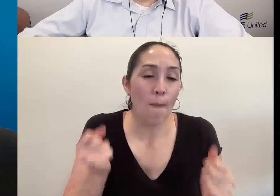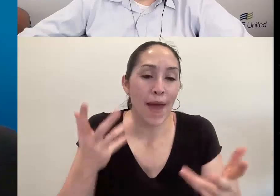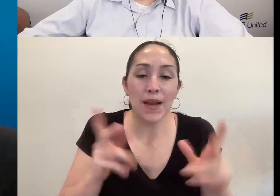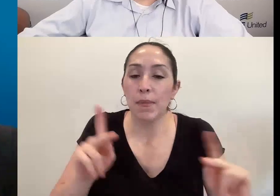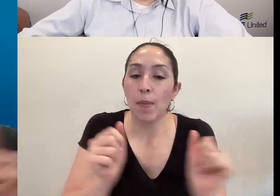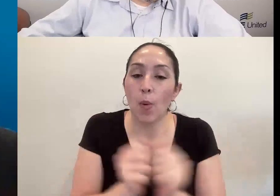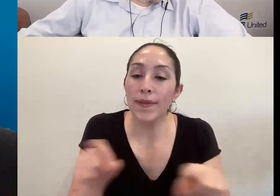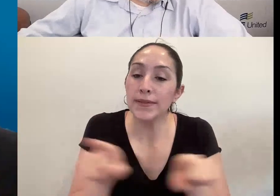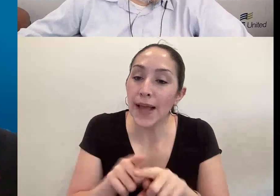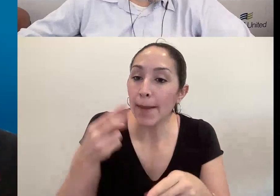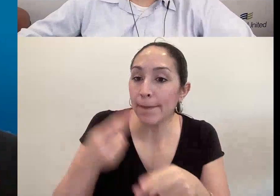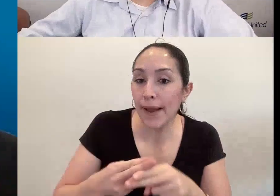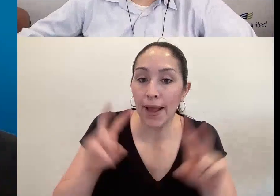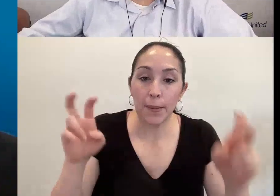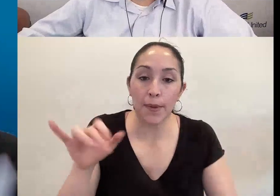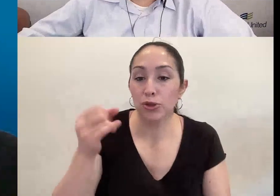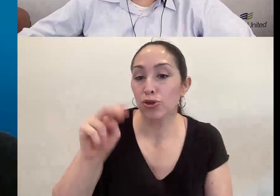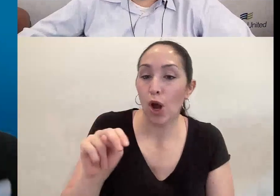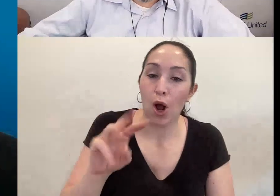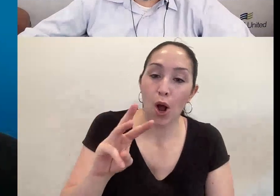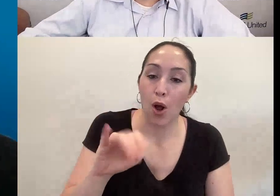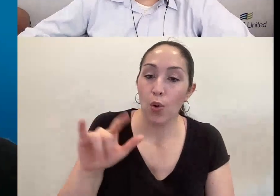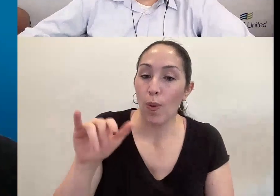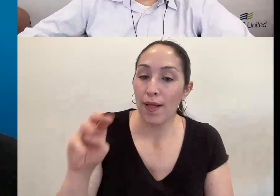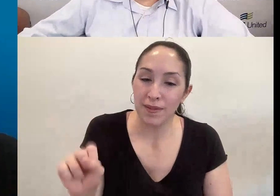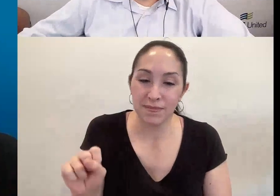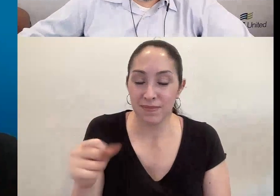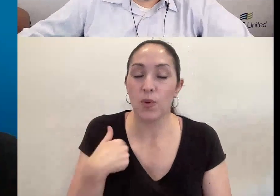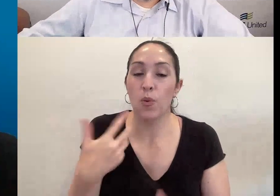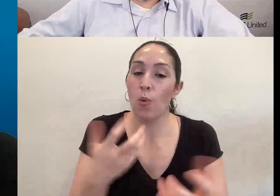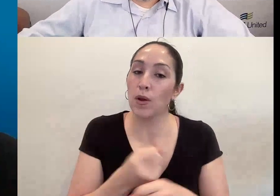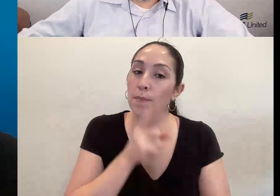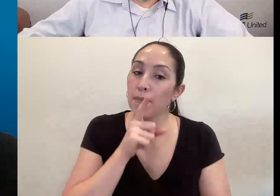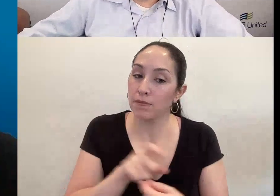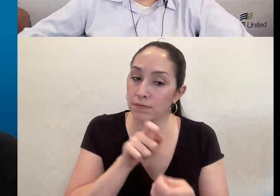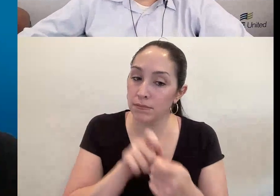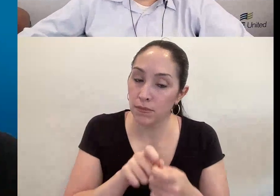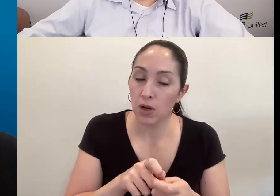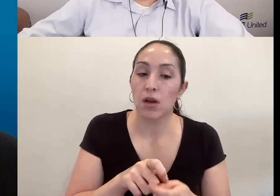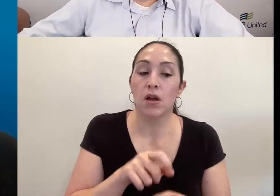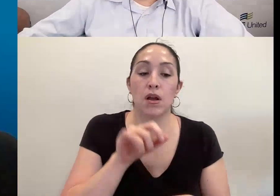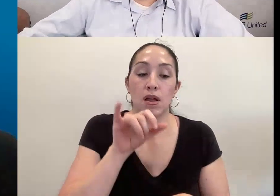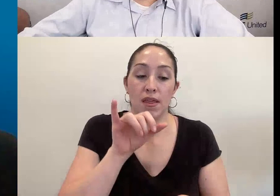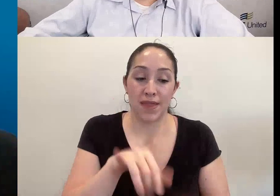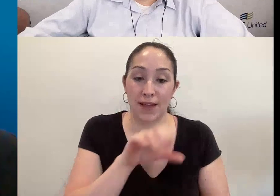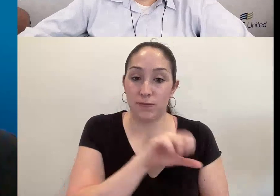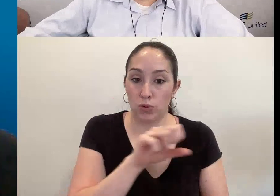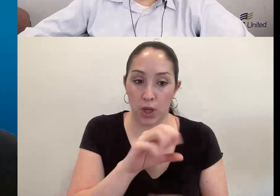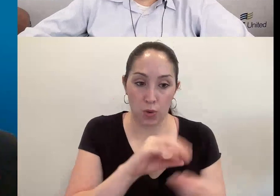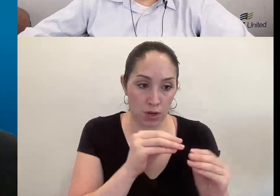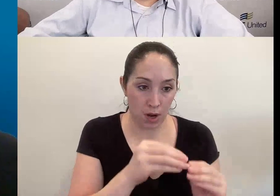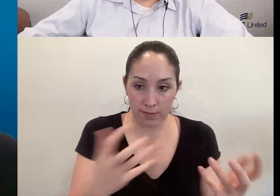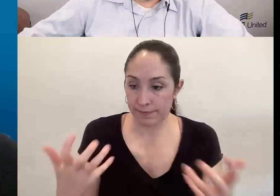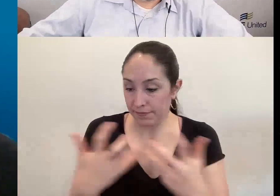there, John, yeah. that we just want to make certain we have that Social Security number for that right person to apply